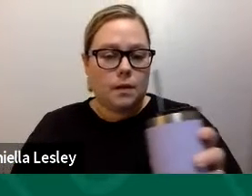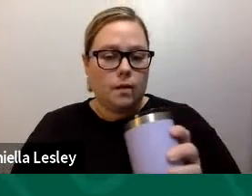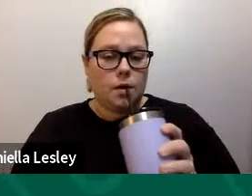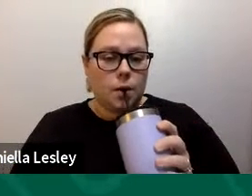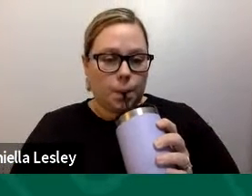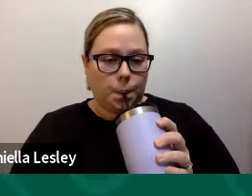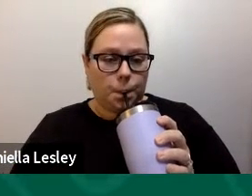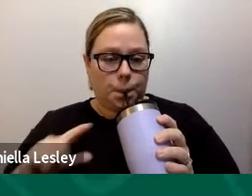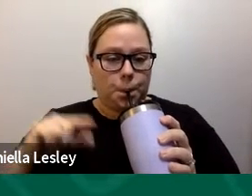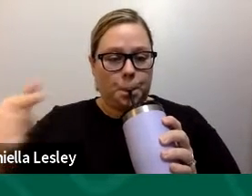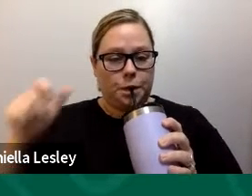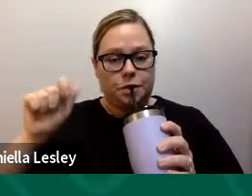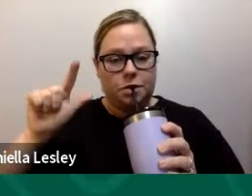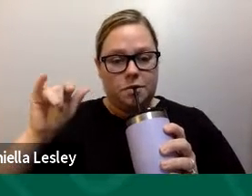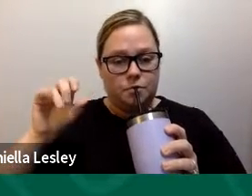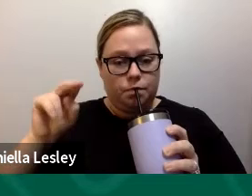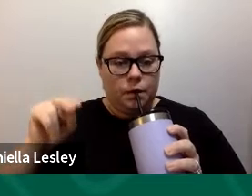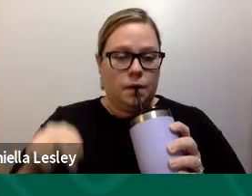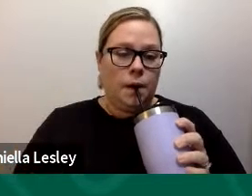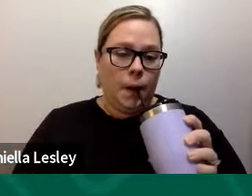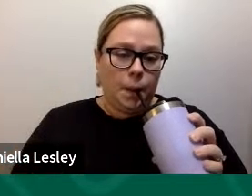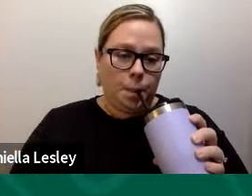Over to you, Allison.